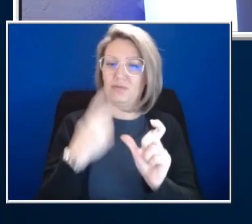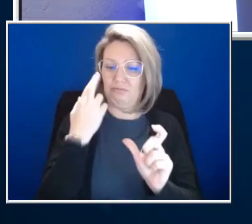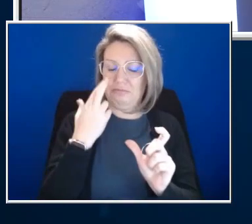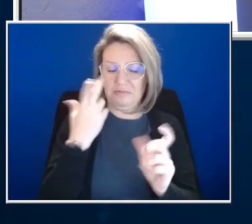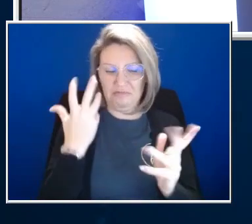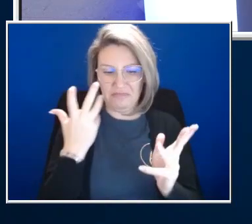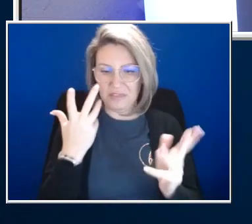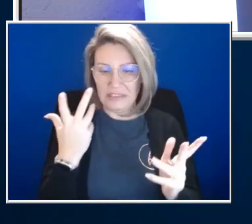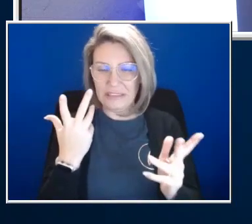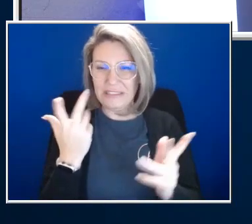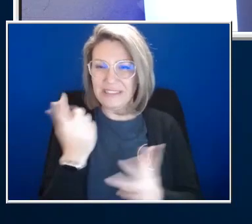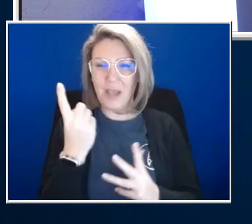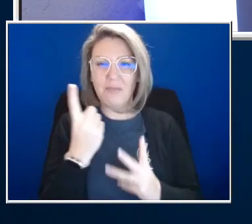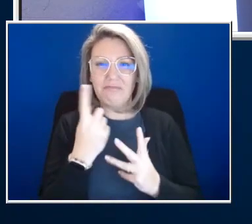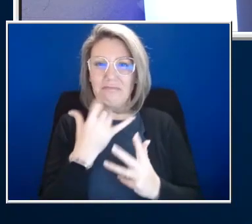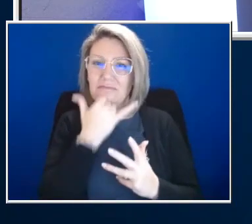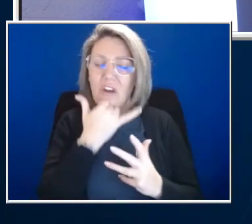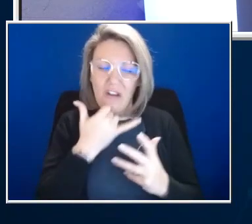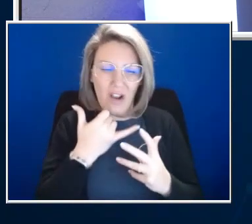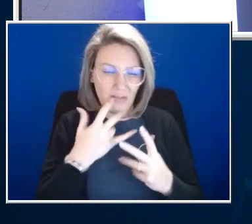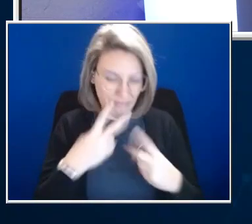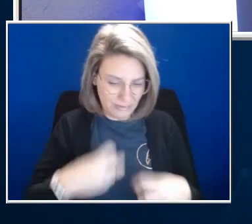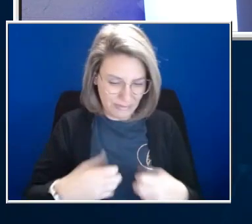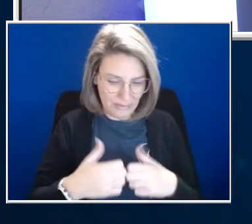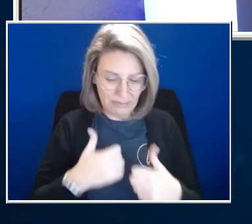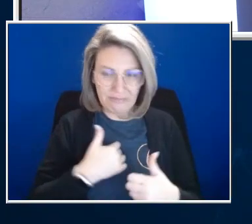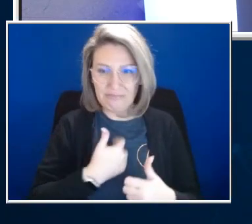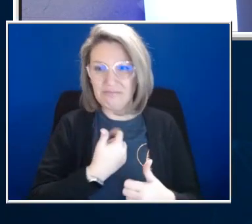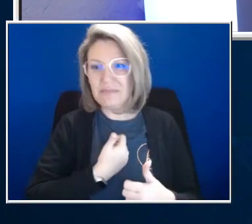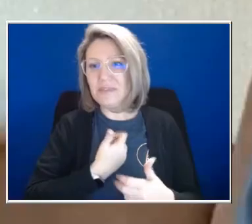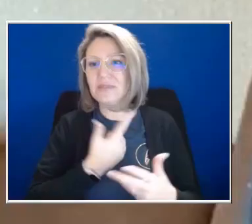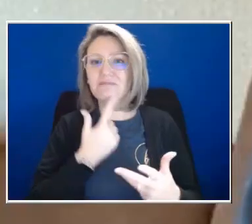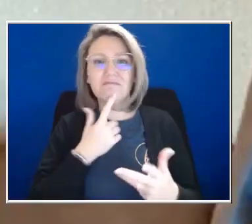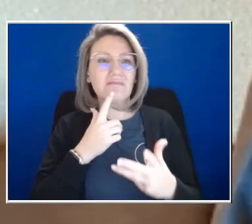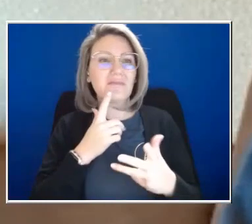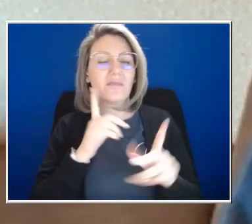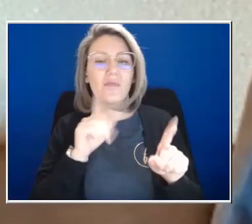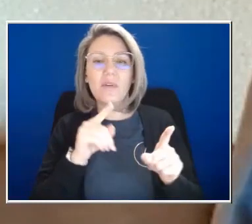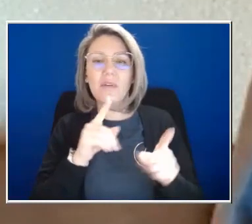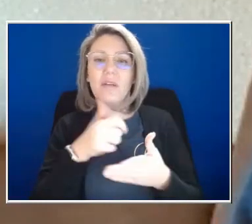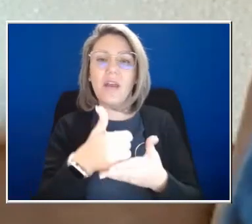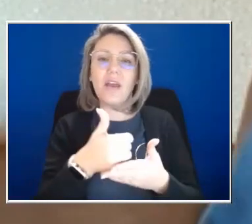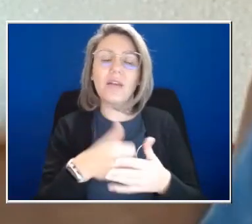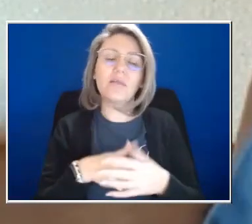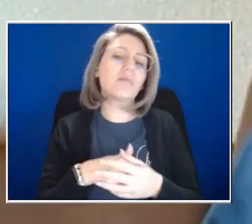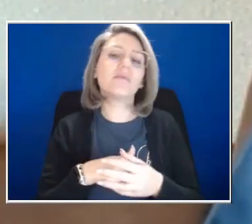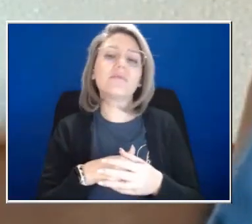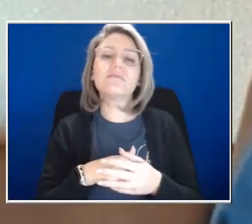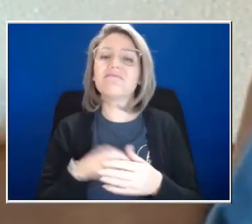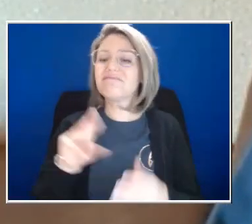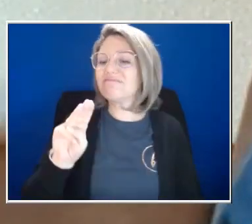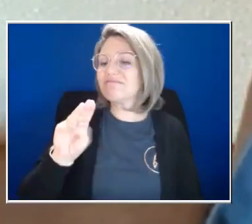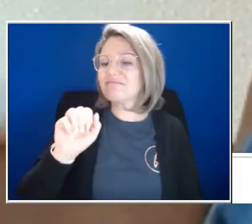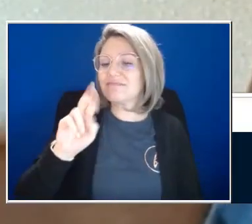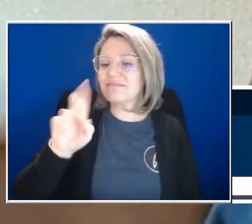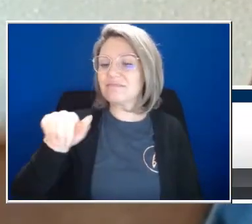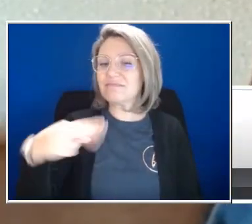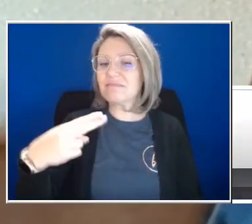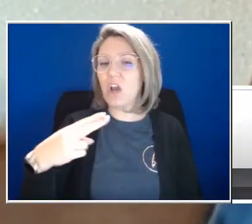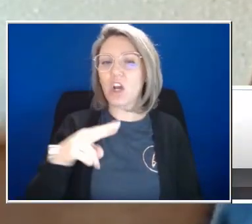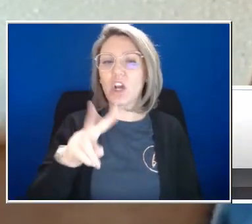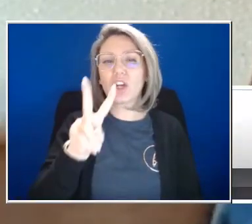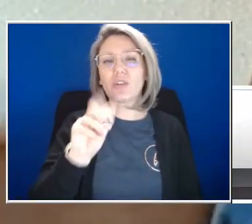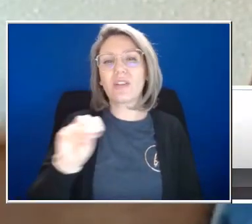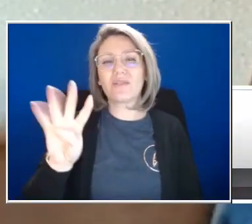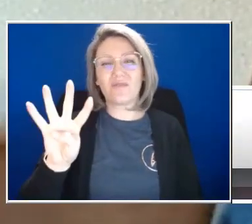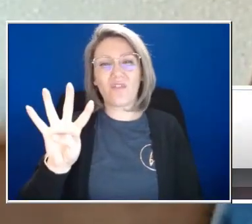to where you sought help? That would have been in probably March of 2004. I